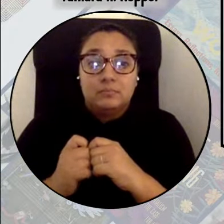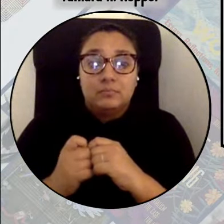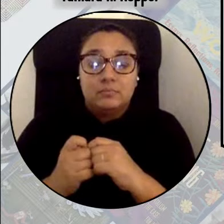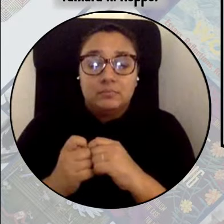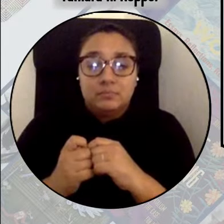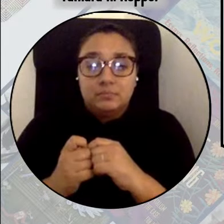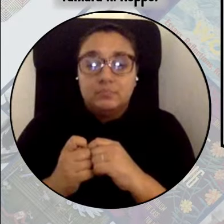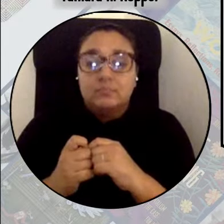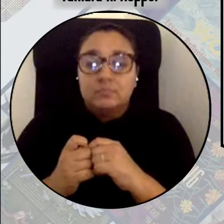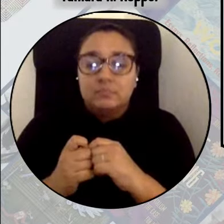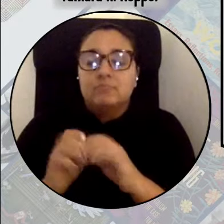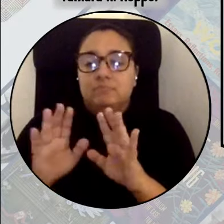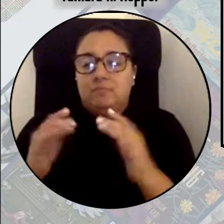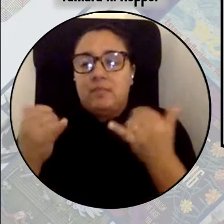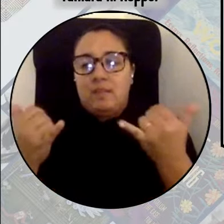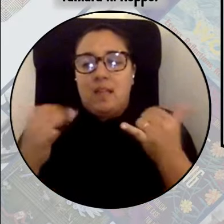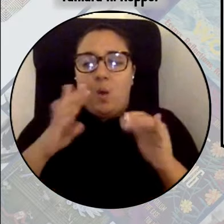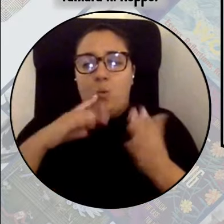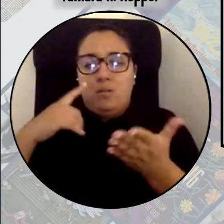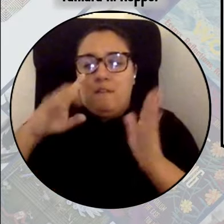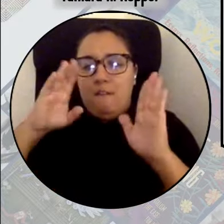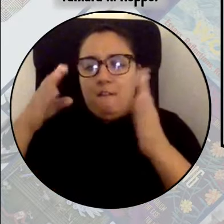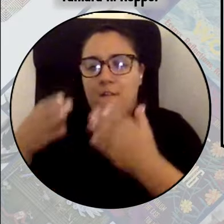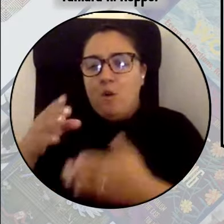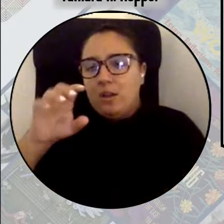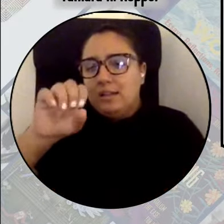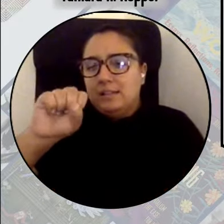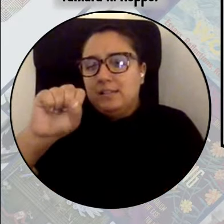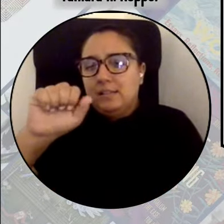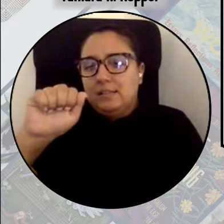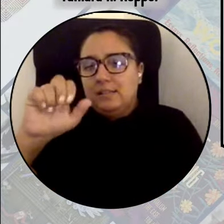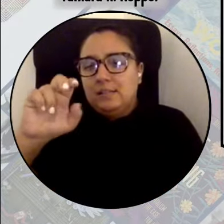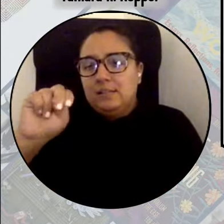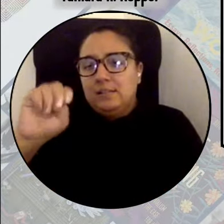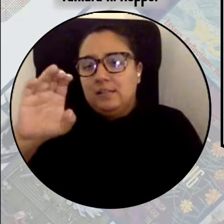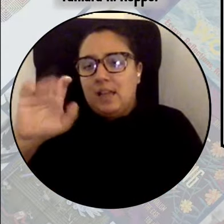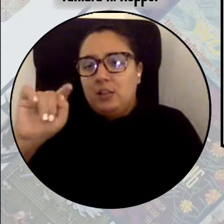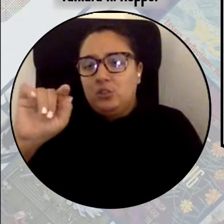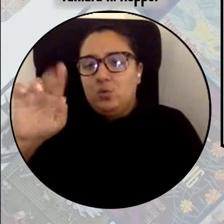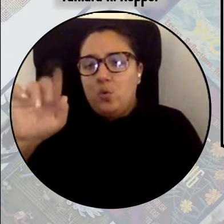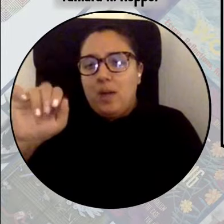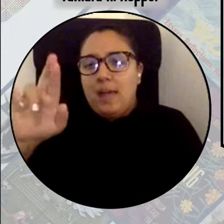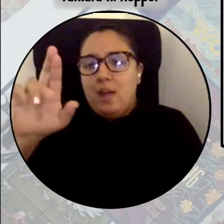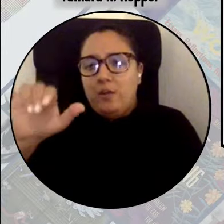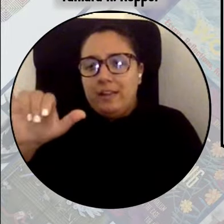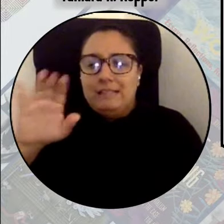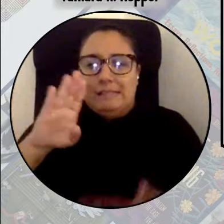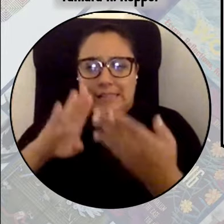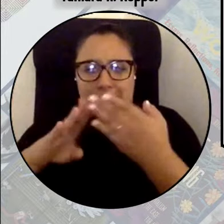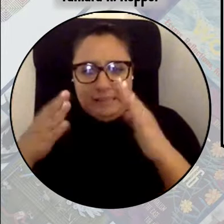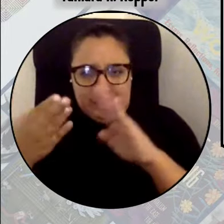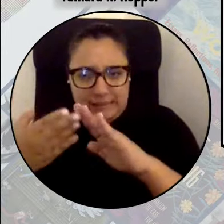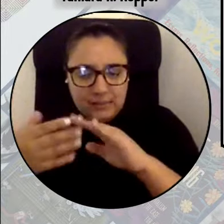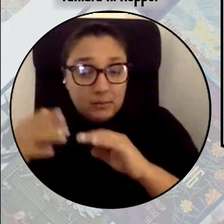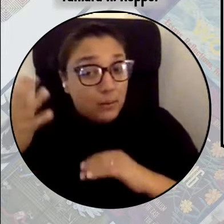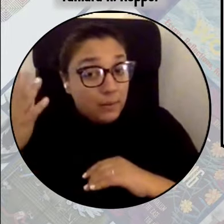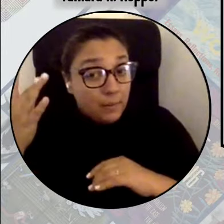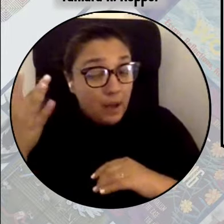let's talk about sanctuary cities, because we're seeing a lot of kind of interest in this. And sometimes if you're on social media,